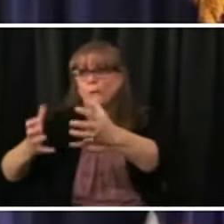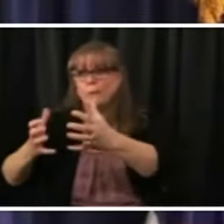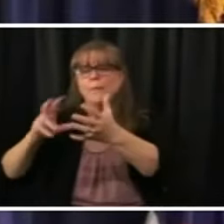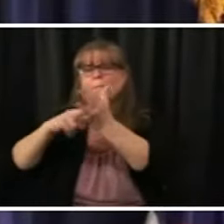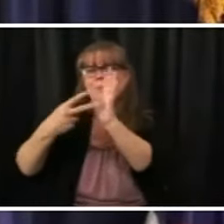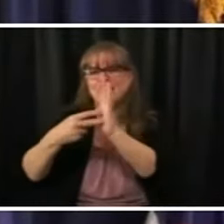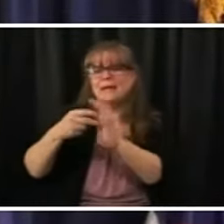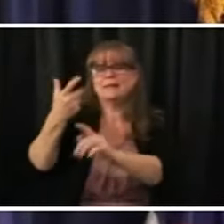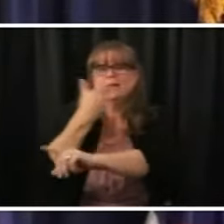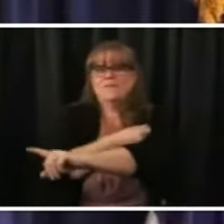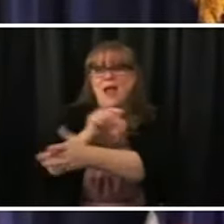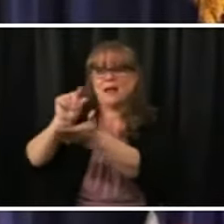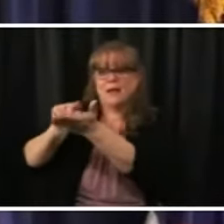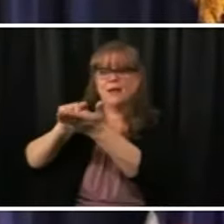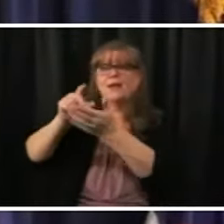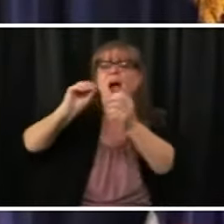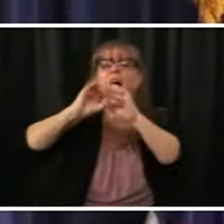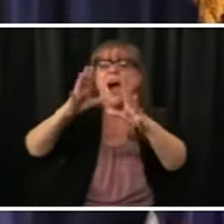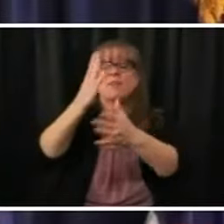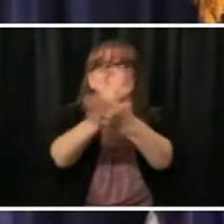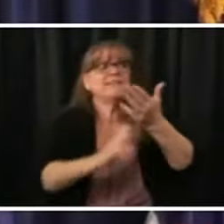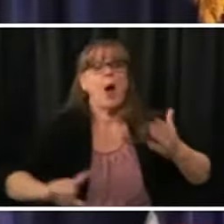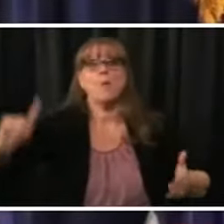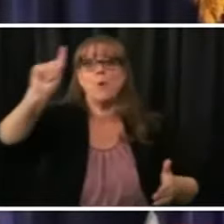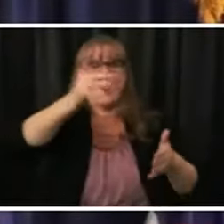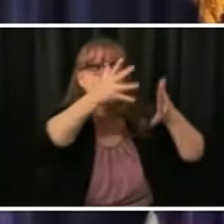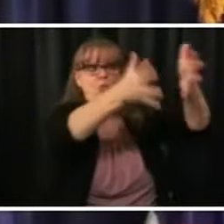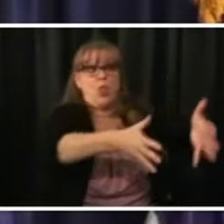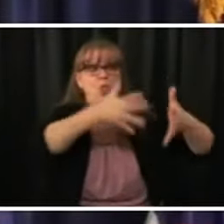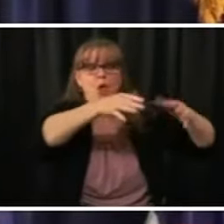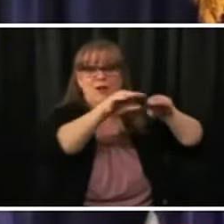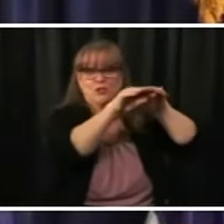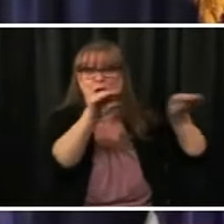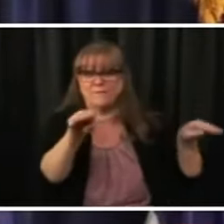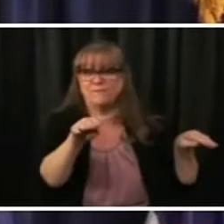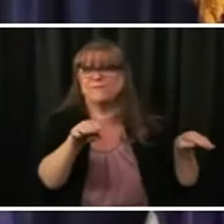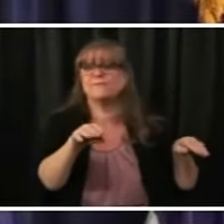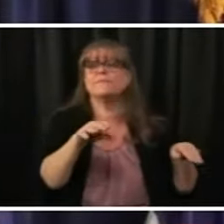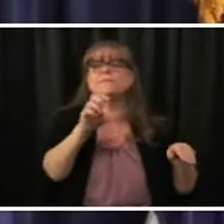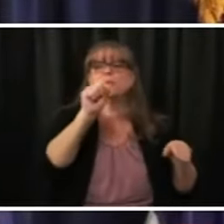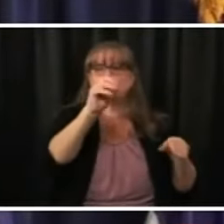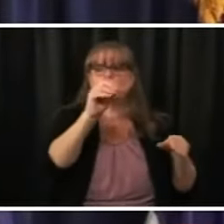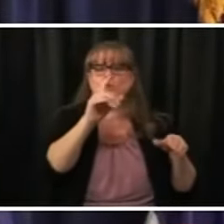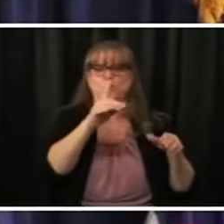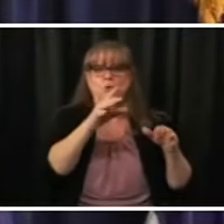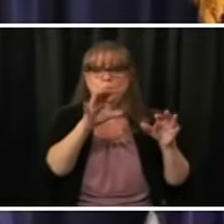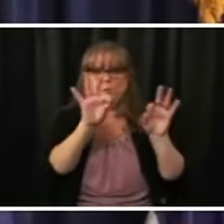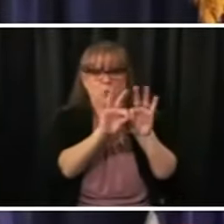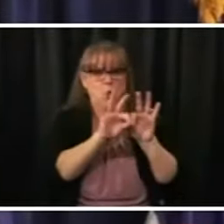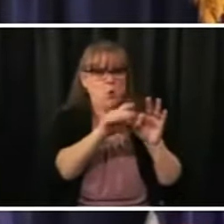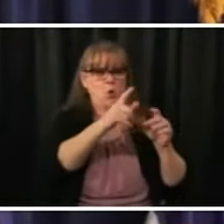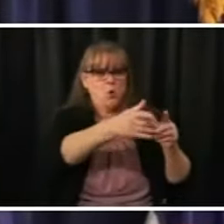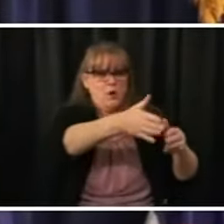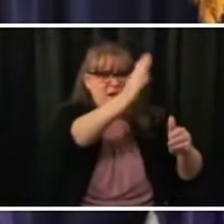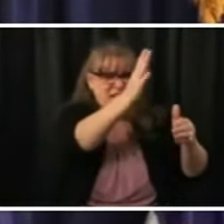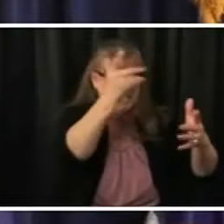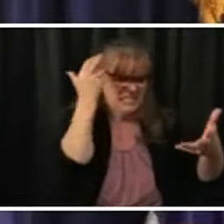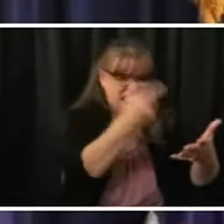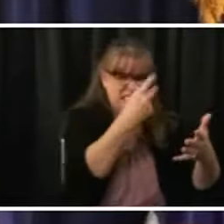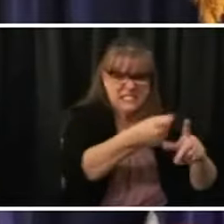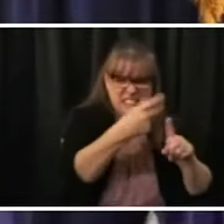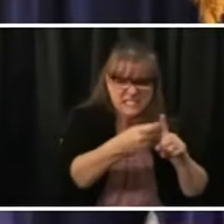get towards the latter half of any group, you need to open up the next group so that you don't create a bottleneck of demand.